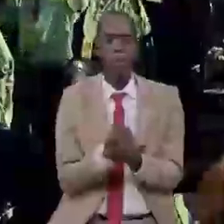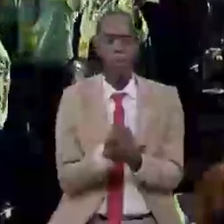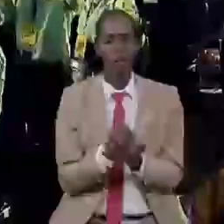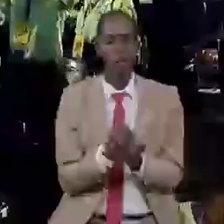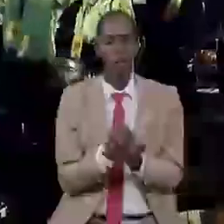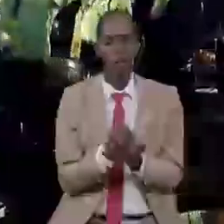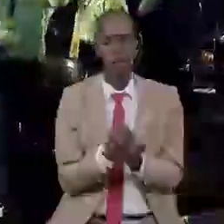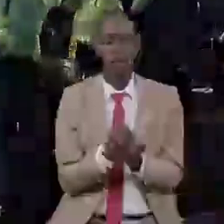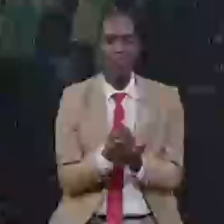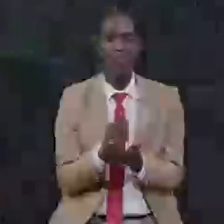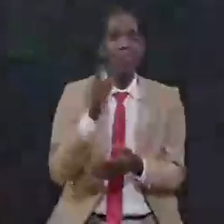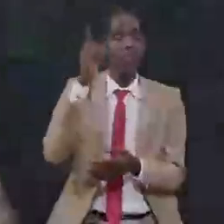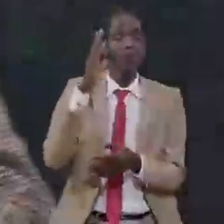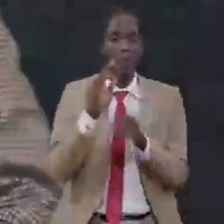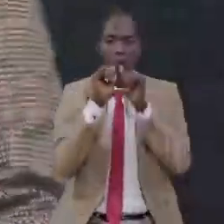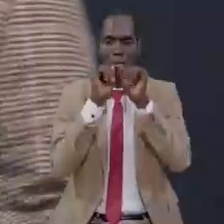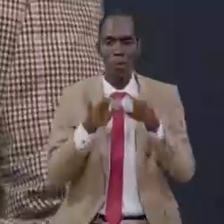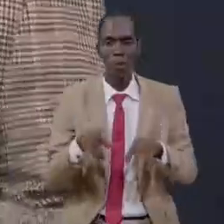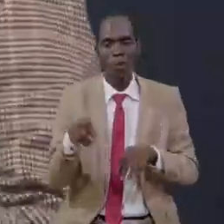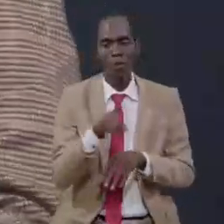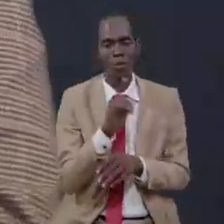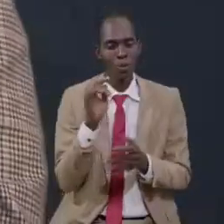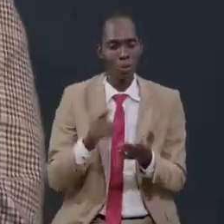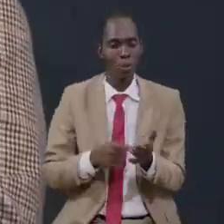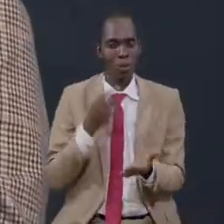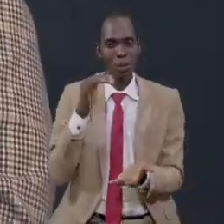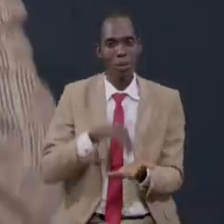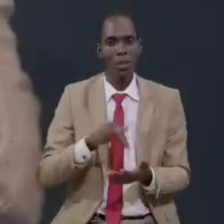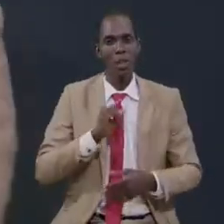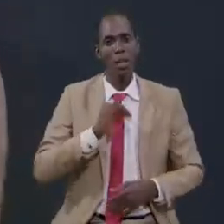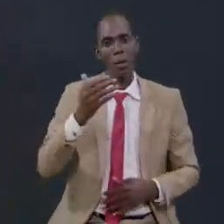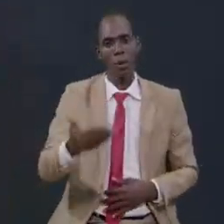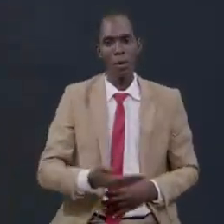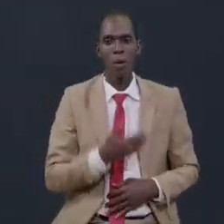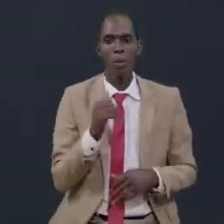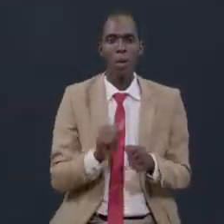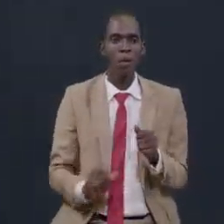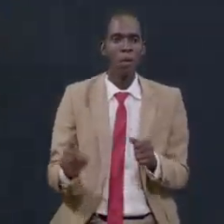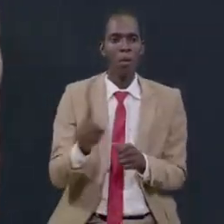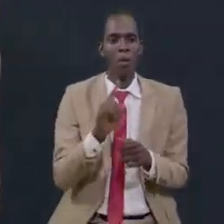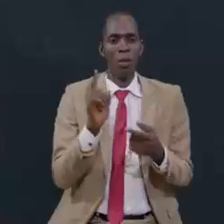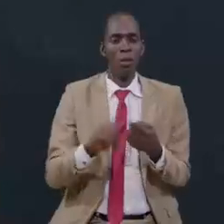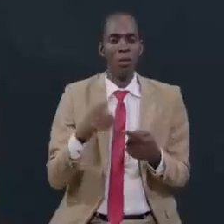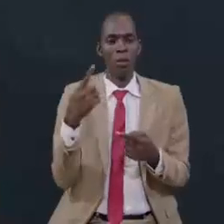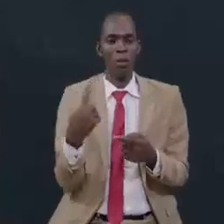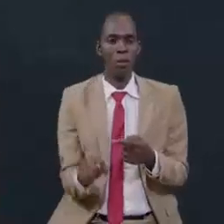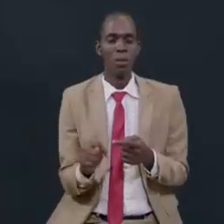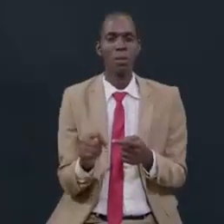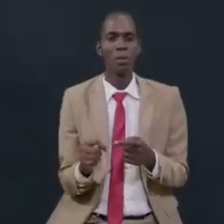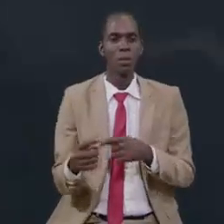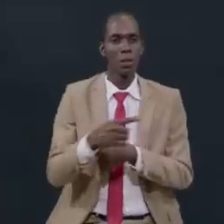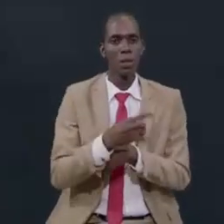God bless you once again. I welcome everyone to the Day of His